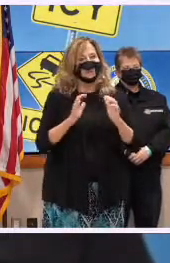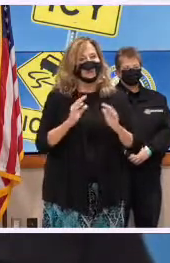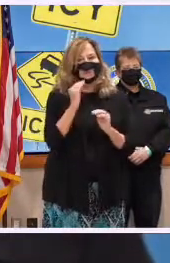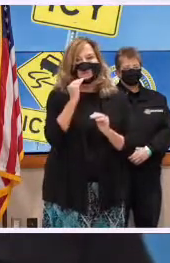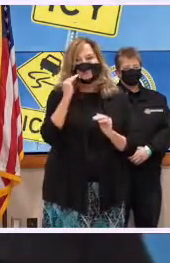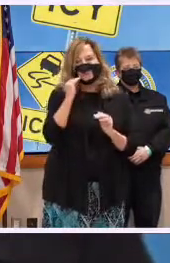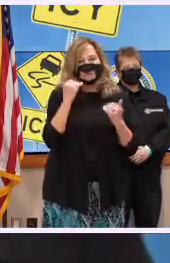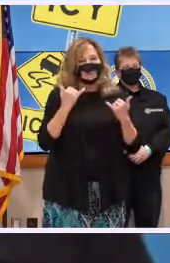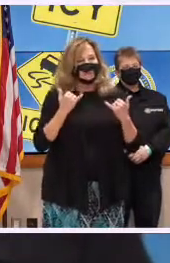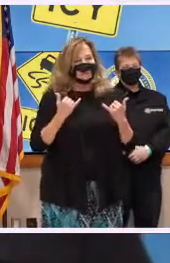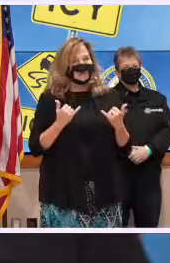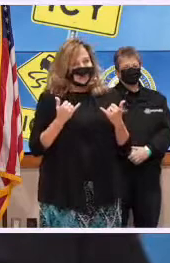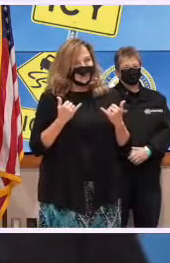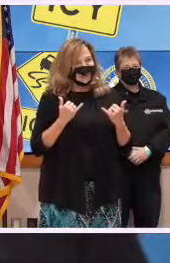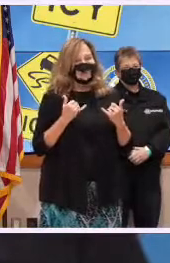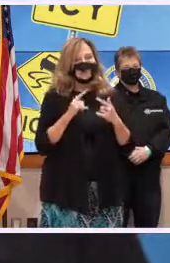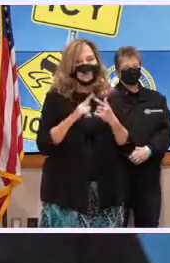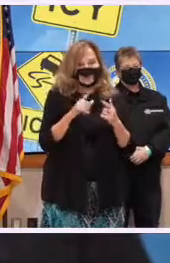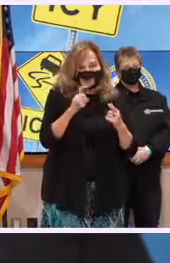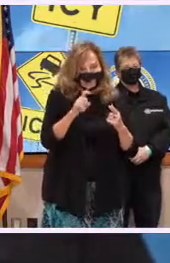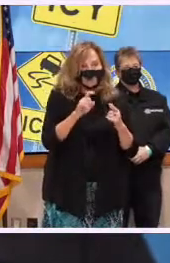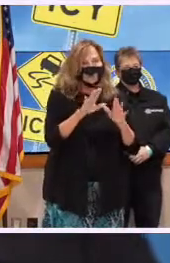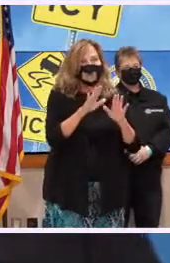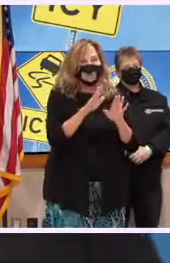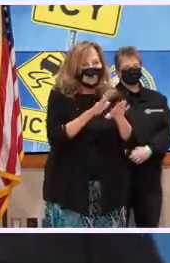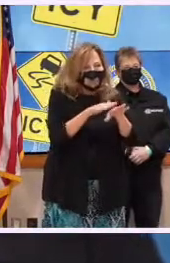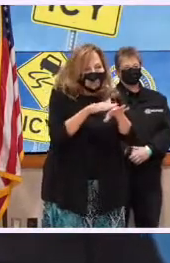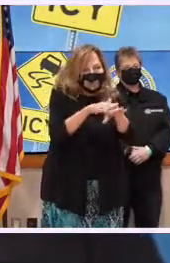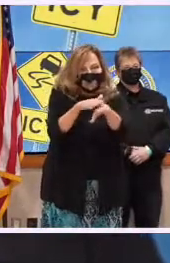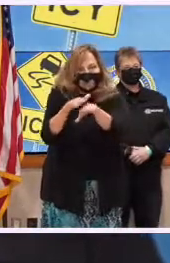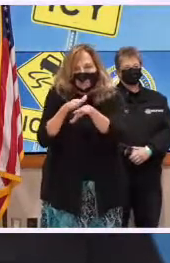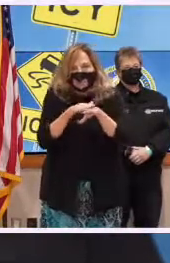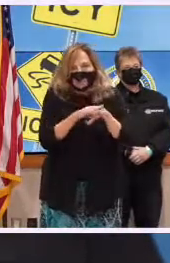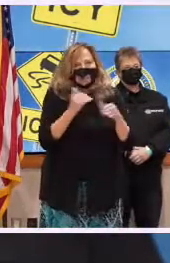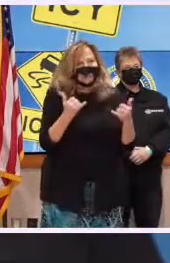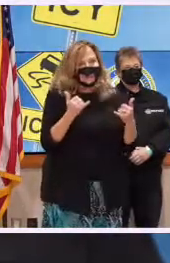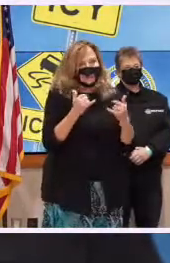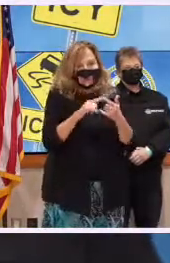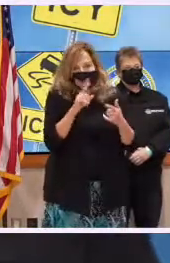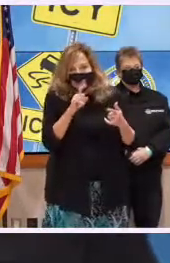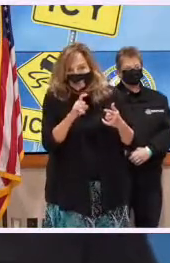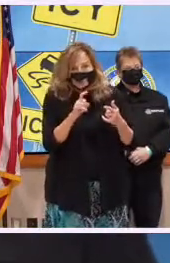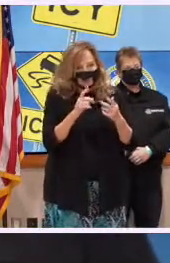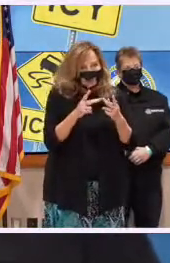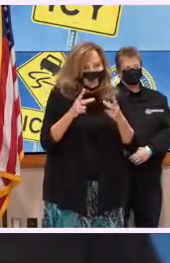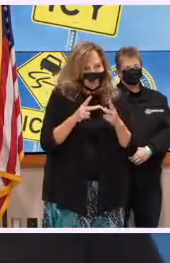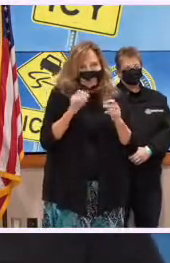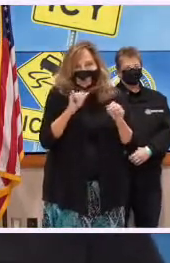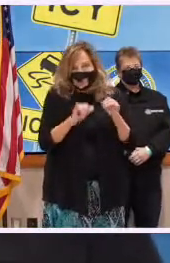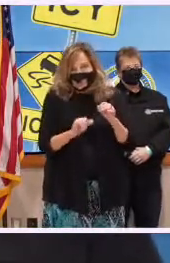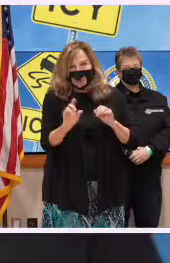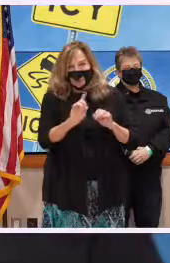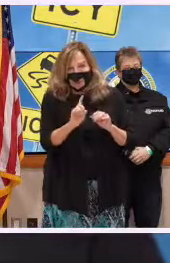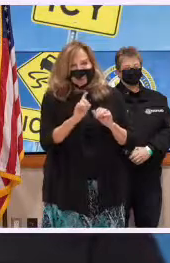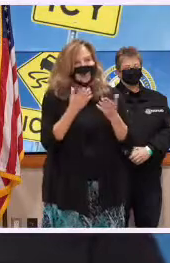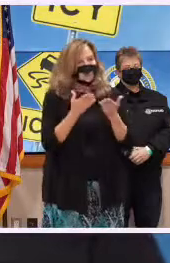people proactively in need of shelter, handing out blankets and jackets, and offering rides to our